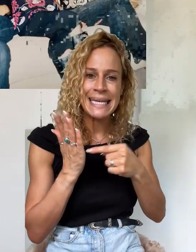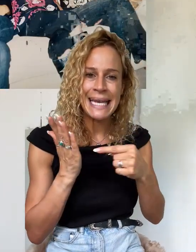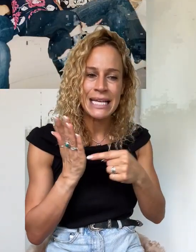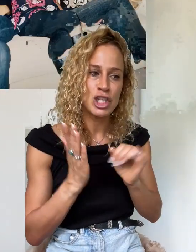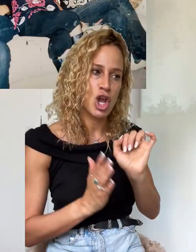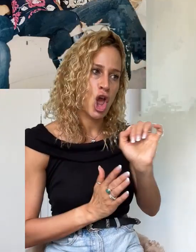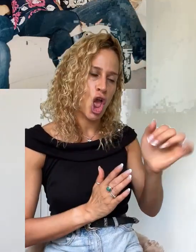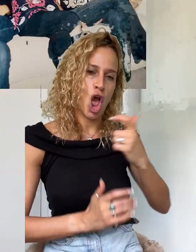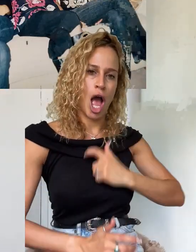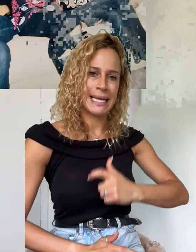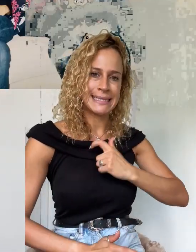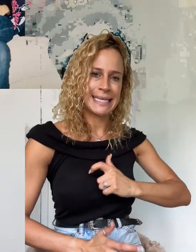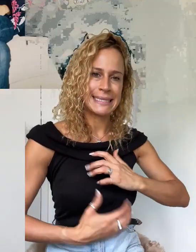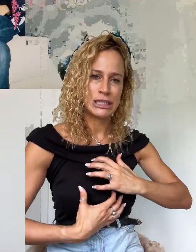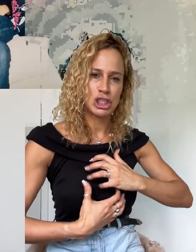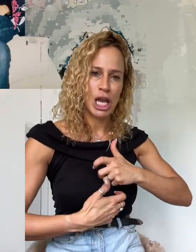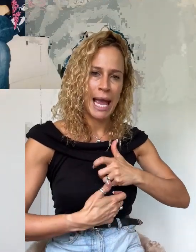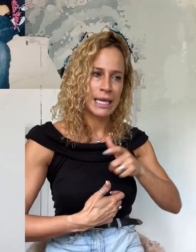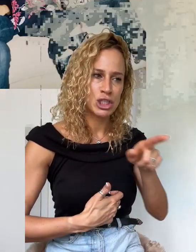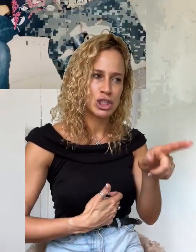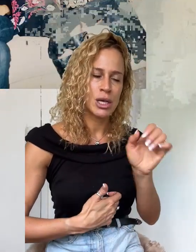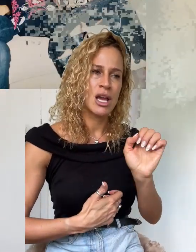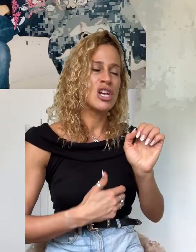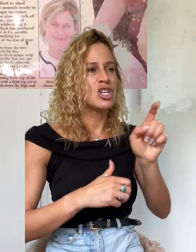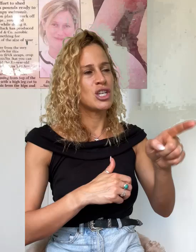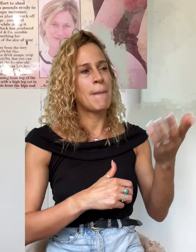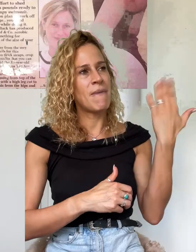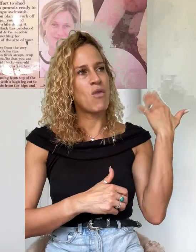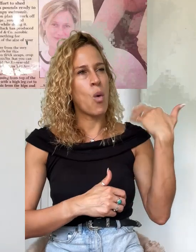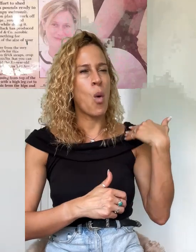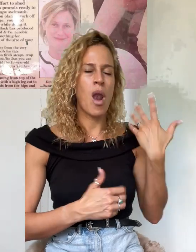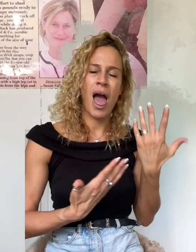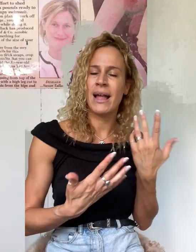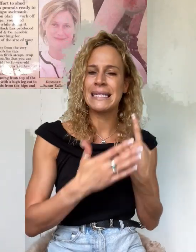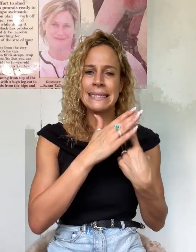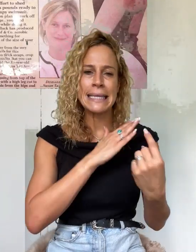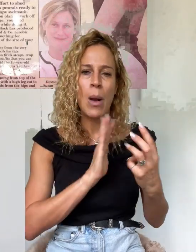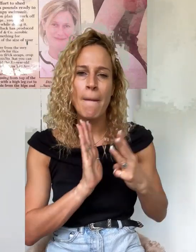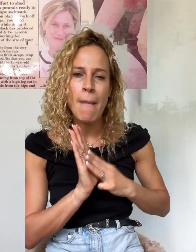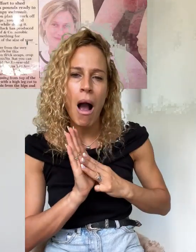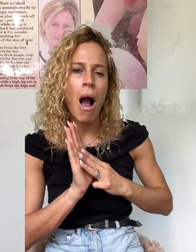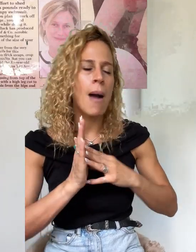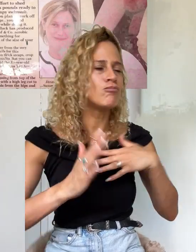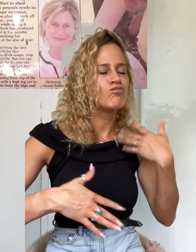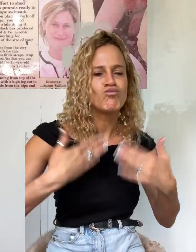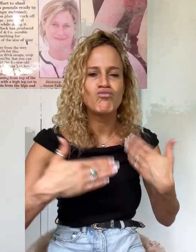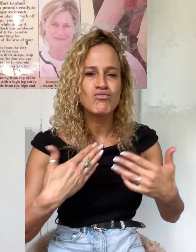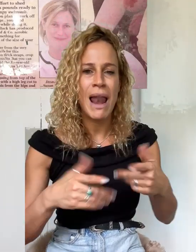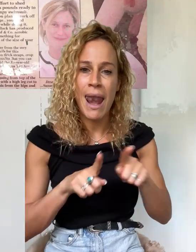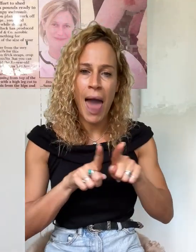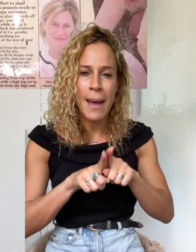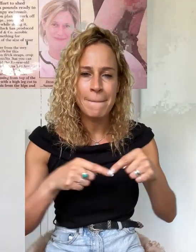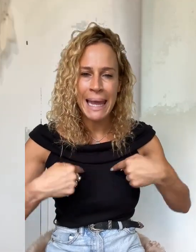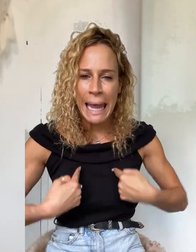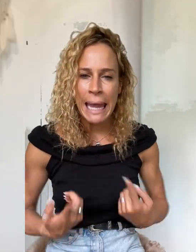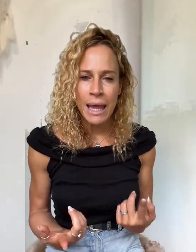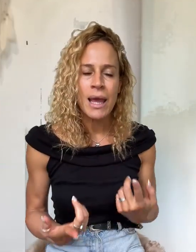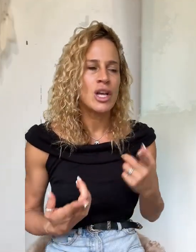her identity as a mother shifted, and she'd been this go-getter mom, a lot like myself. Like she